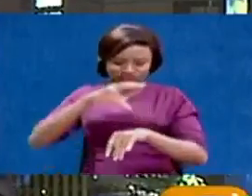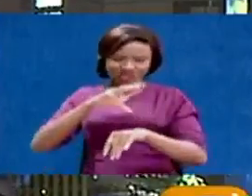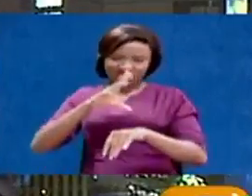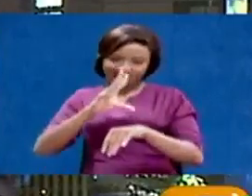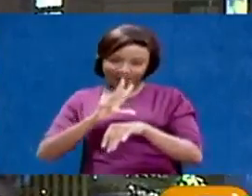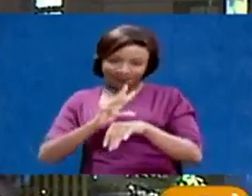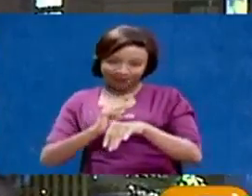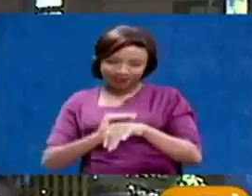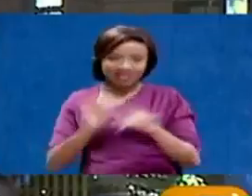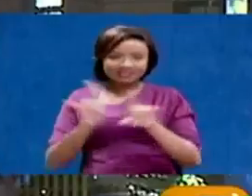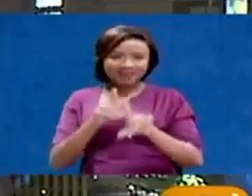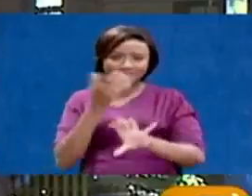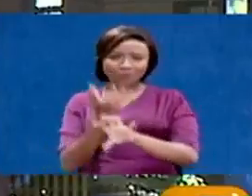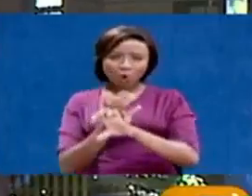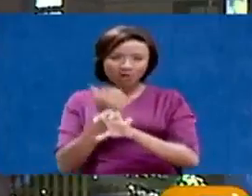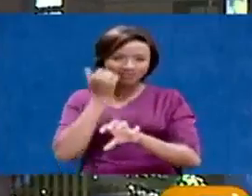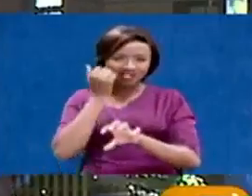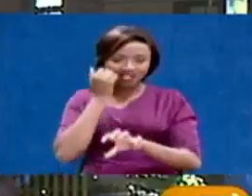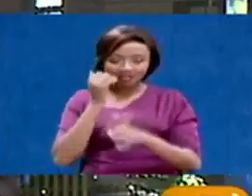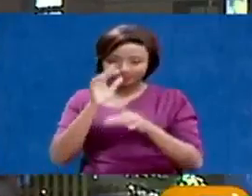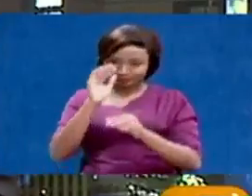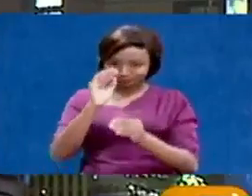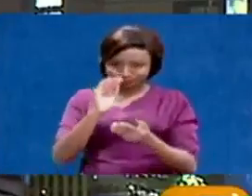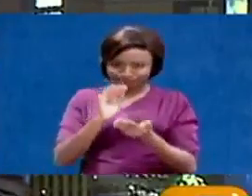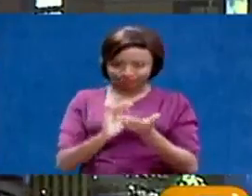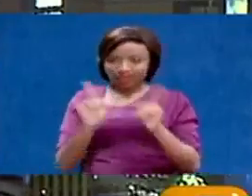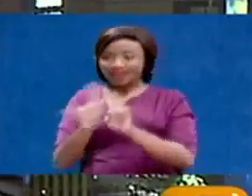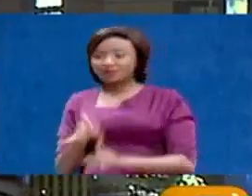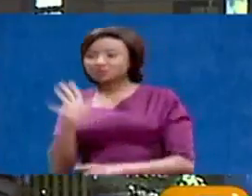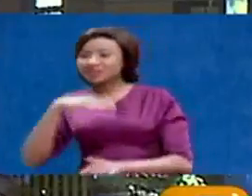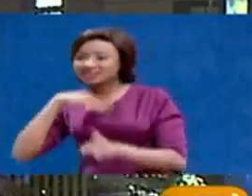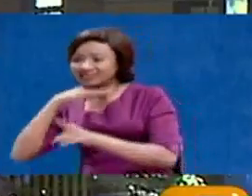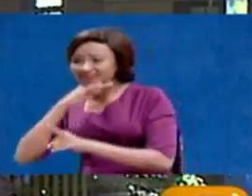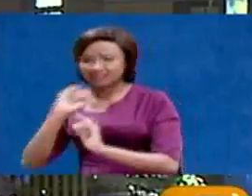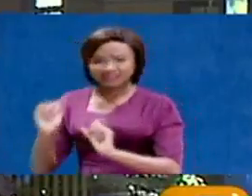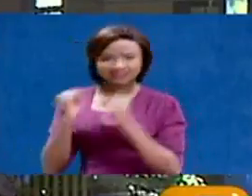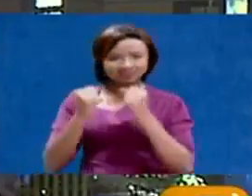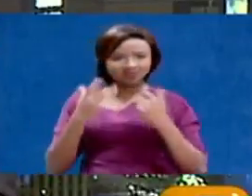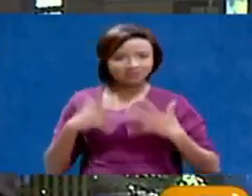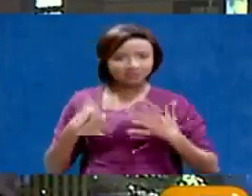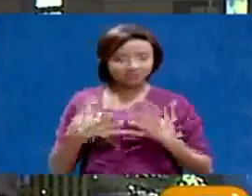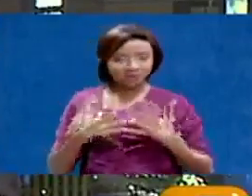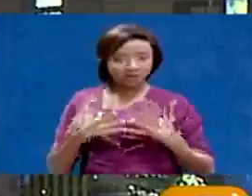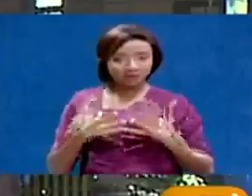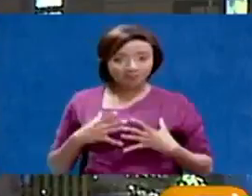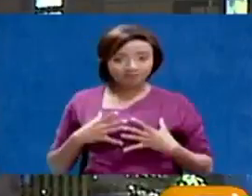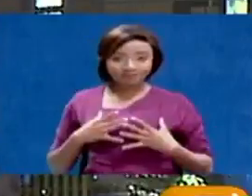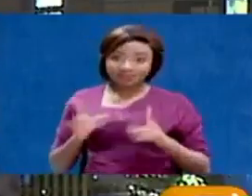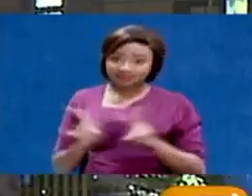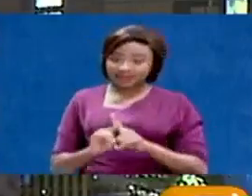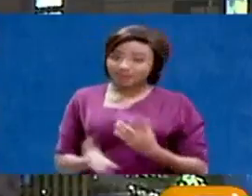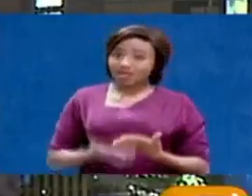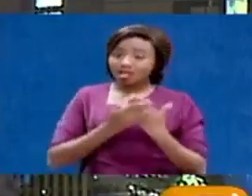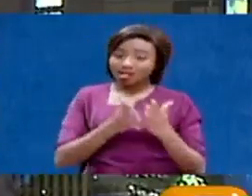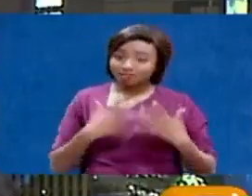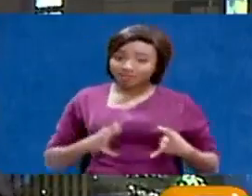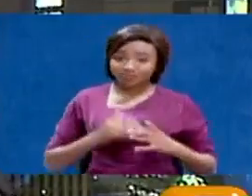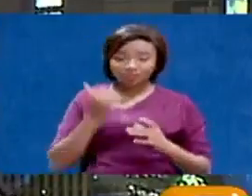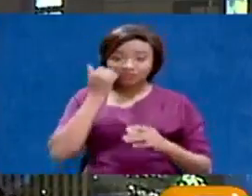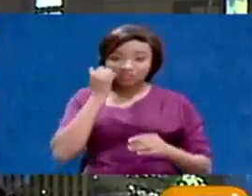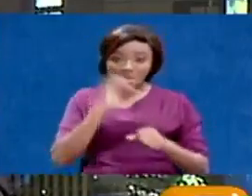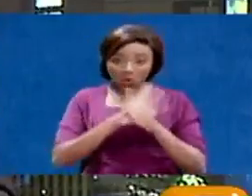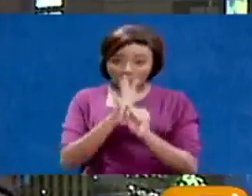arthritis, reduced death rates by around a third amongst the most severely ill of COVID-19 patients admitted to hospital. The preliminary